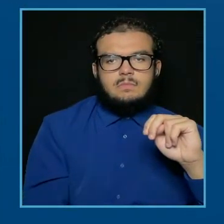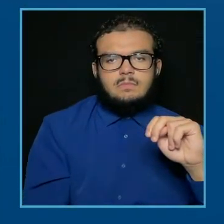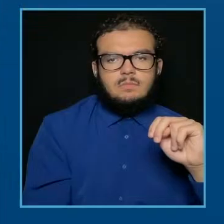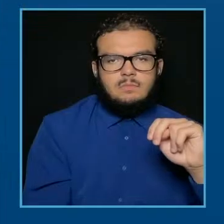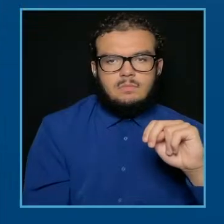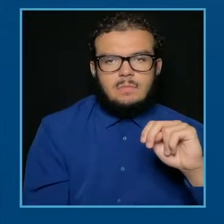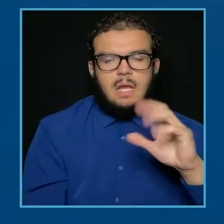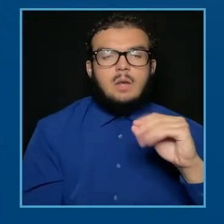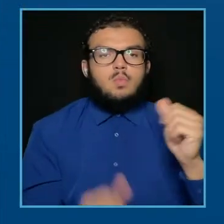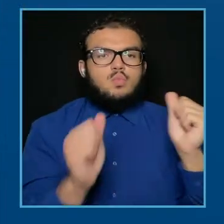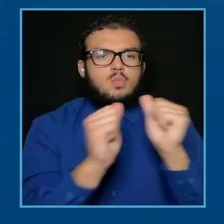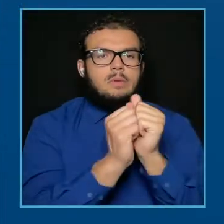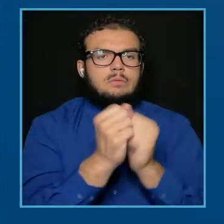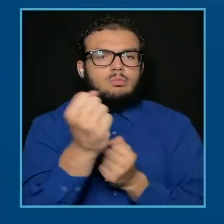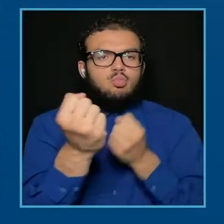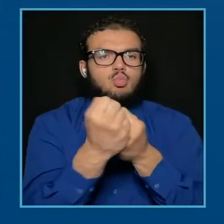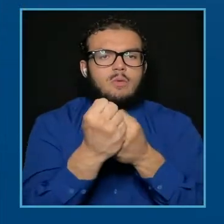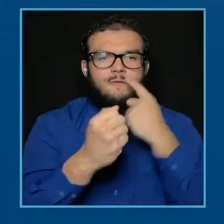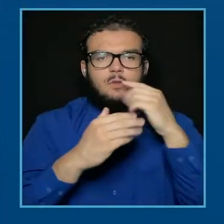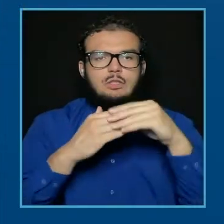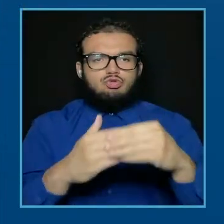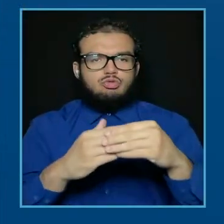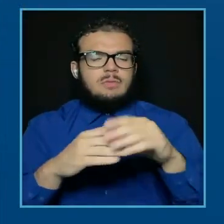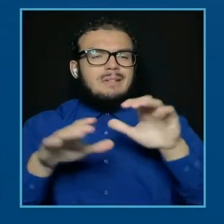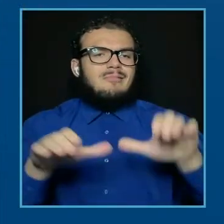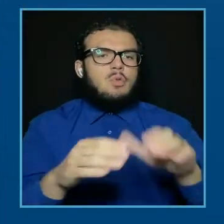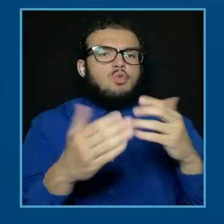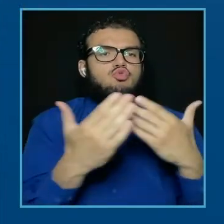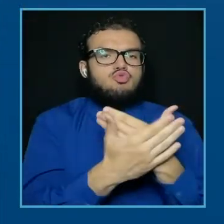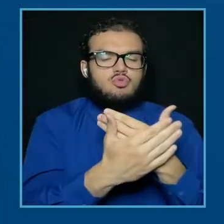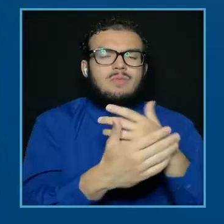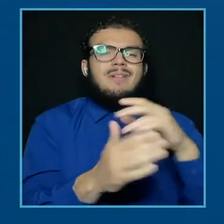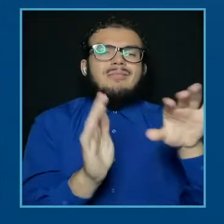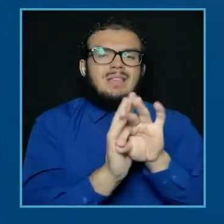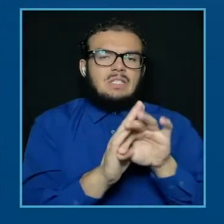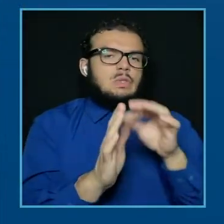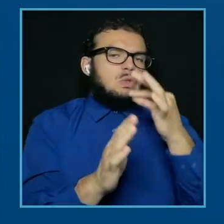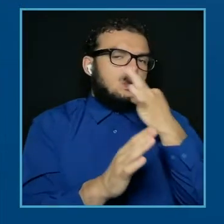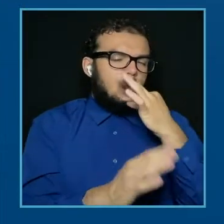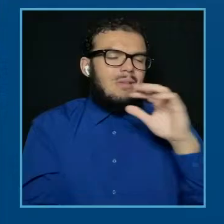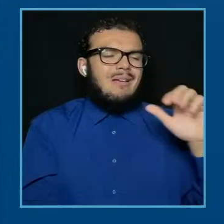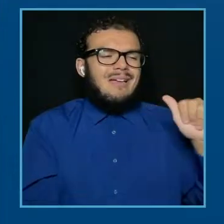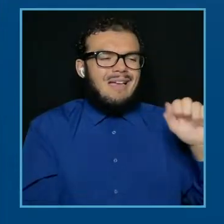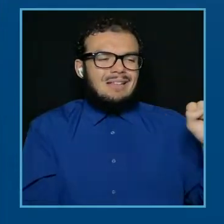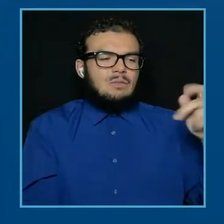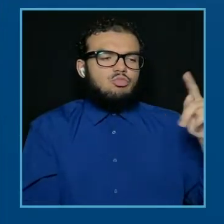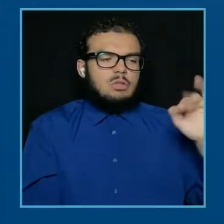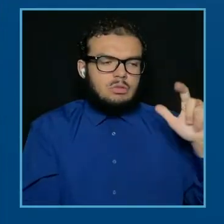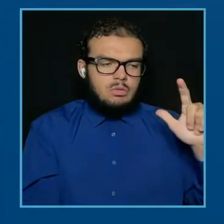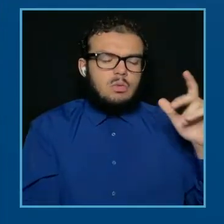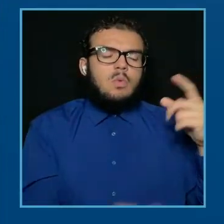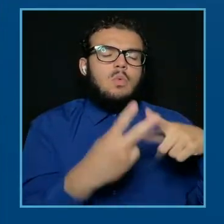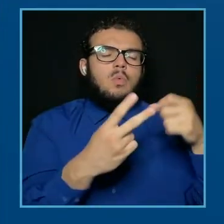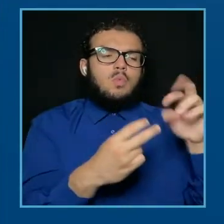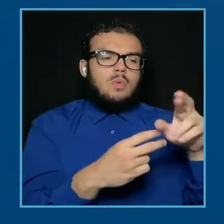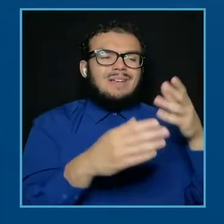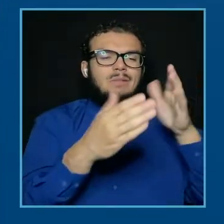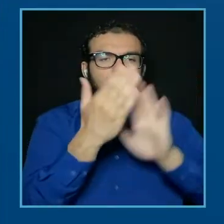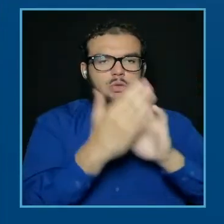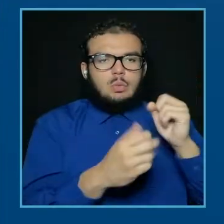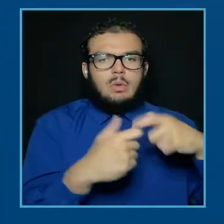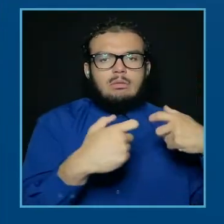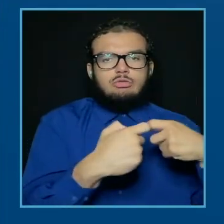support for the leadership to conduct a new election as soon as is practical, either in person or electronically. And